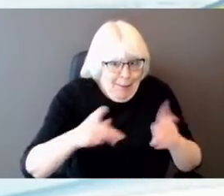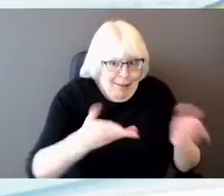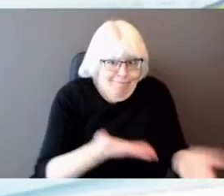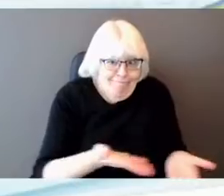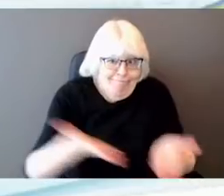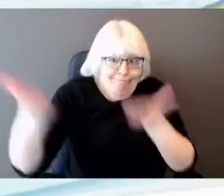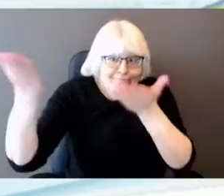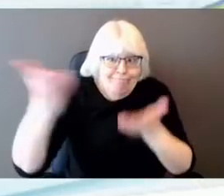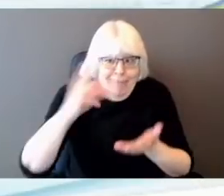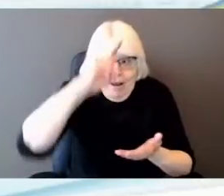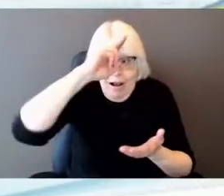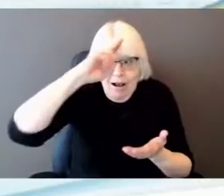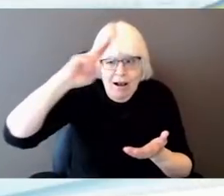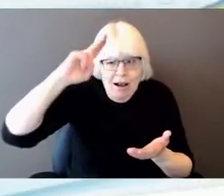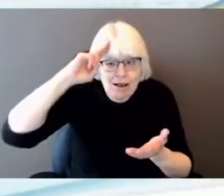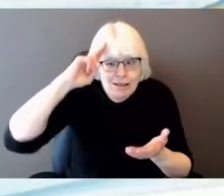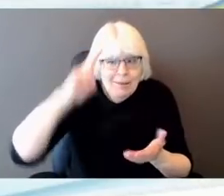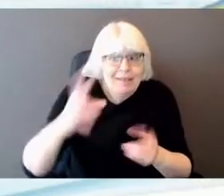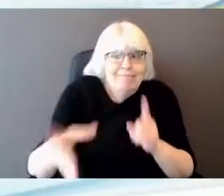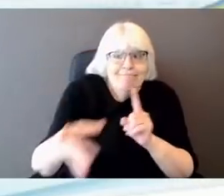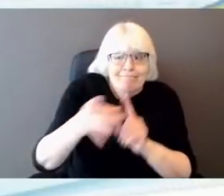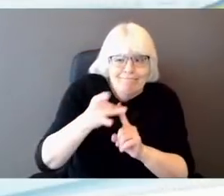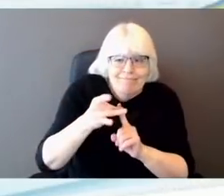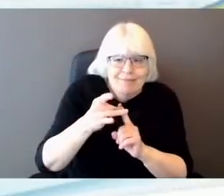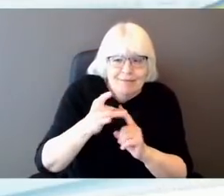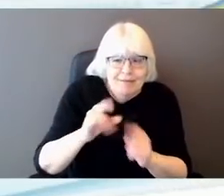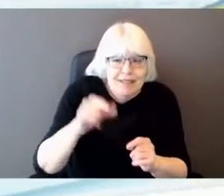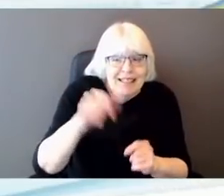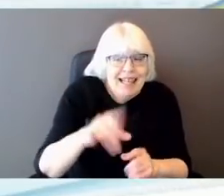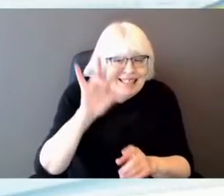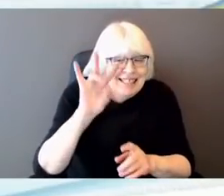as that 7-day average captured by the blue line.